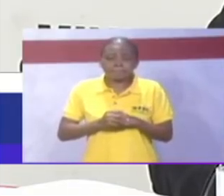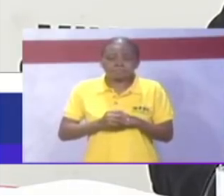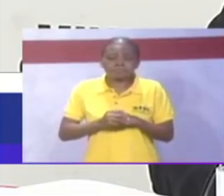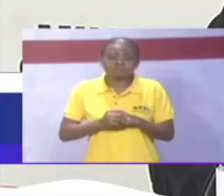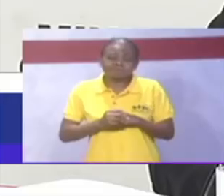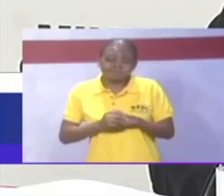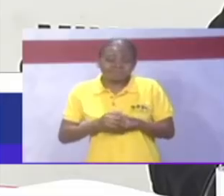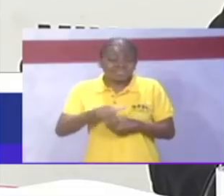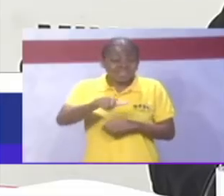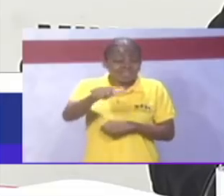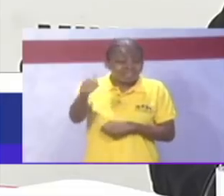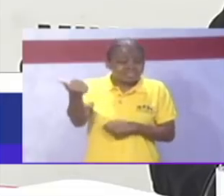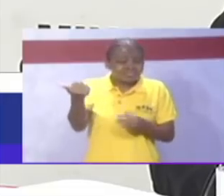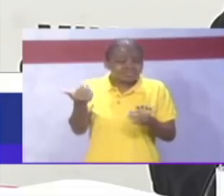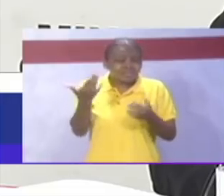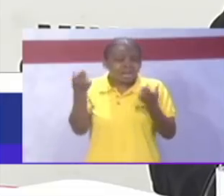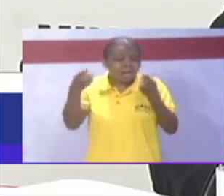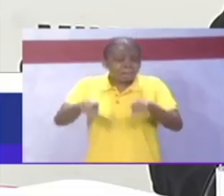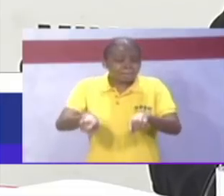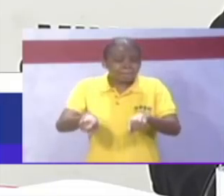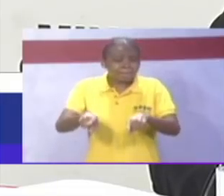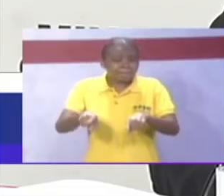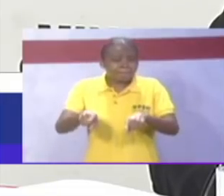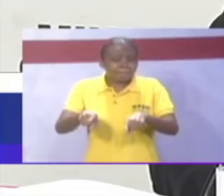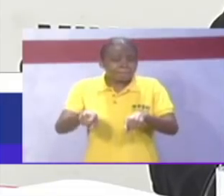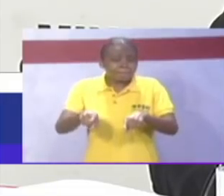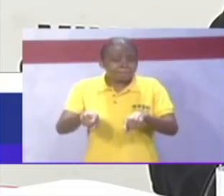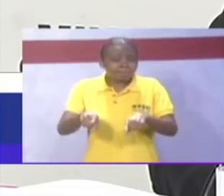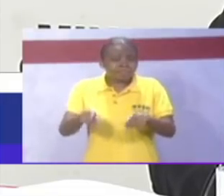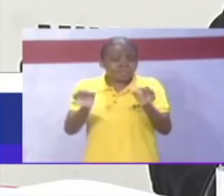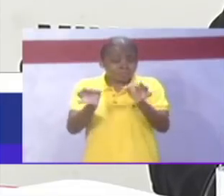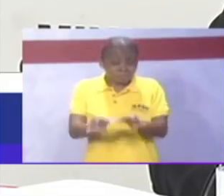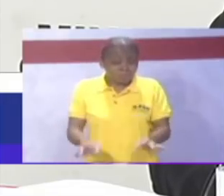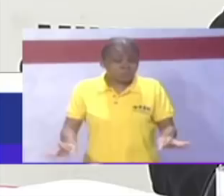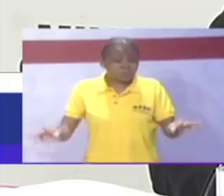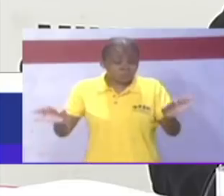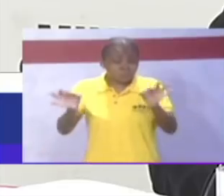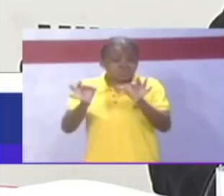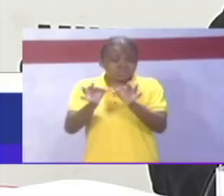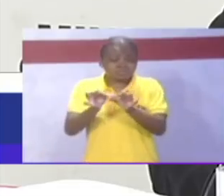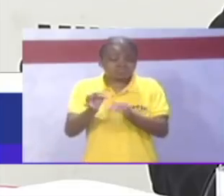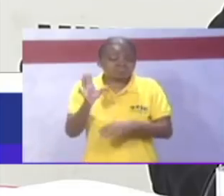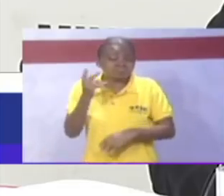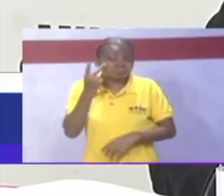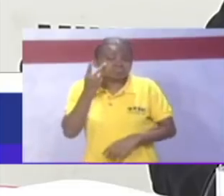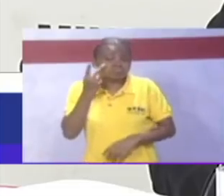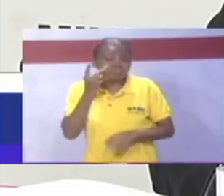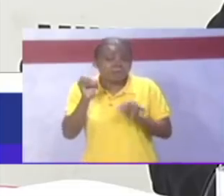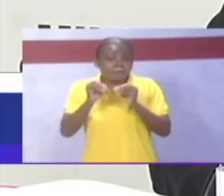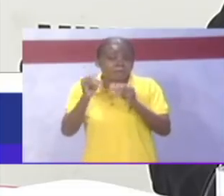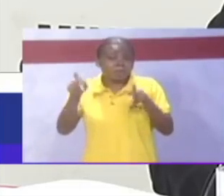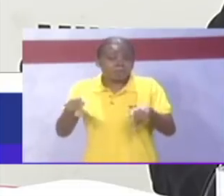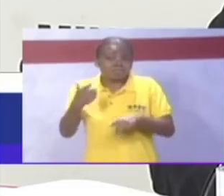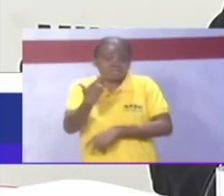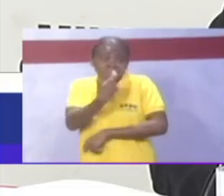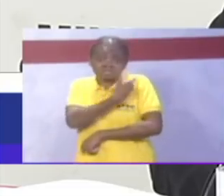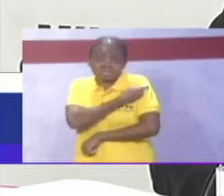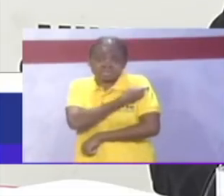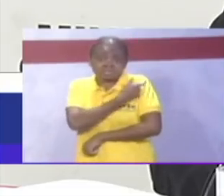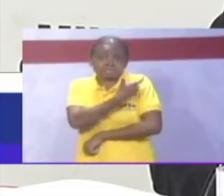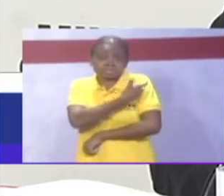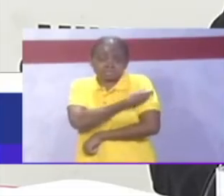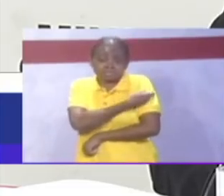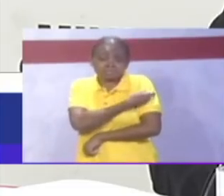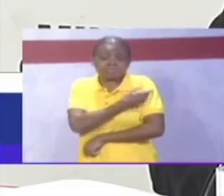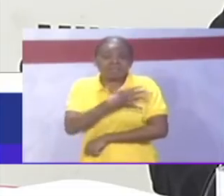into that is the fact that as we get more vaccination, as people get milder illness, they may not even